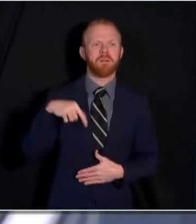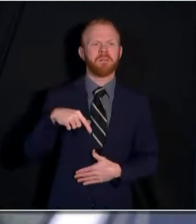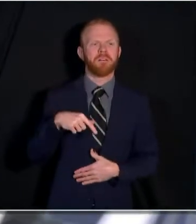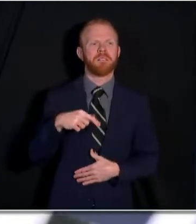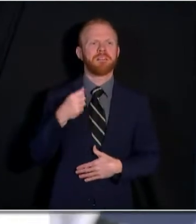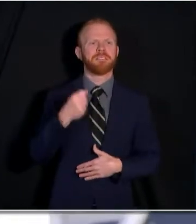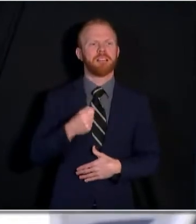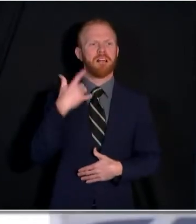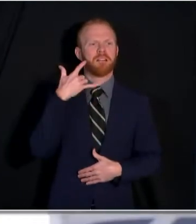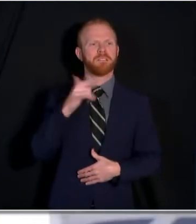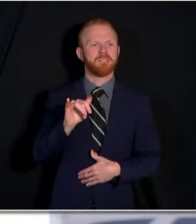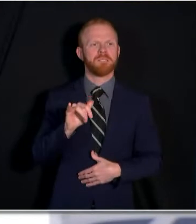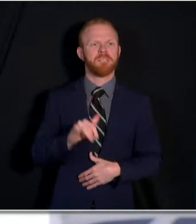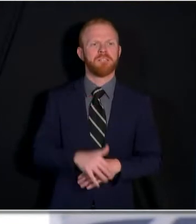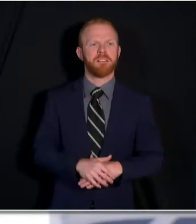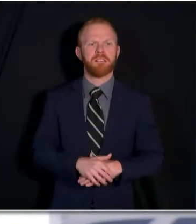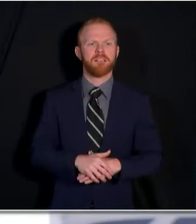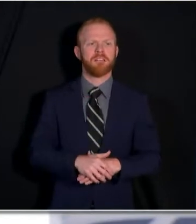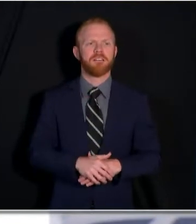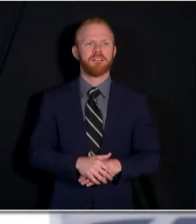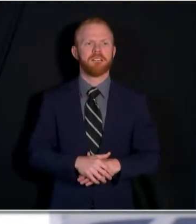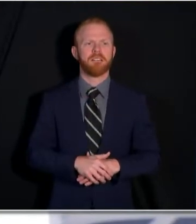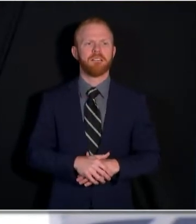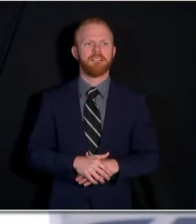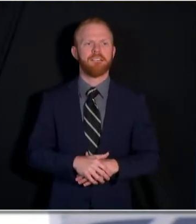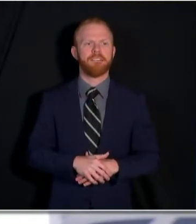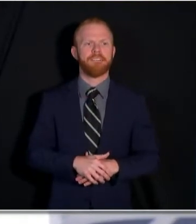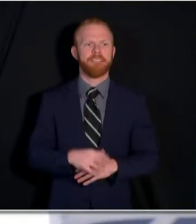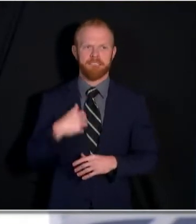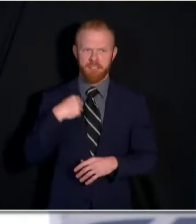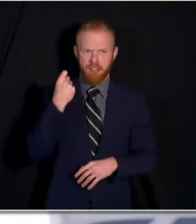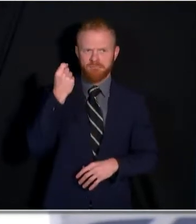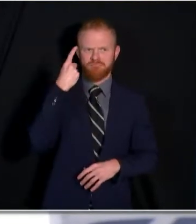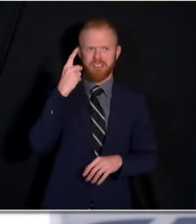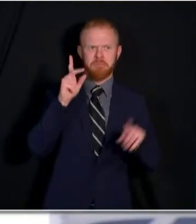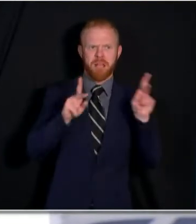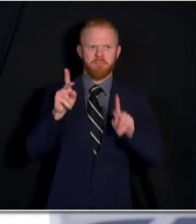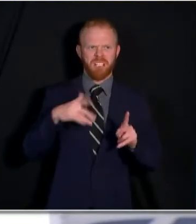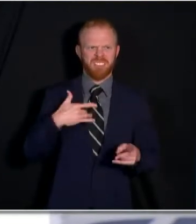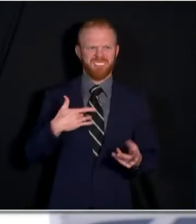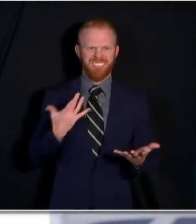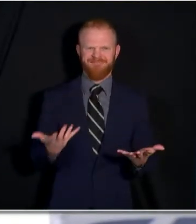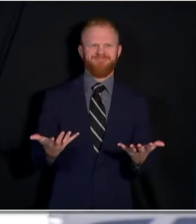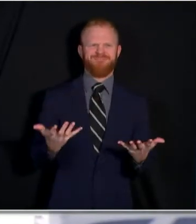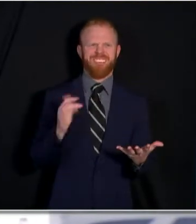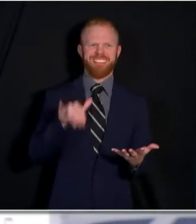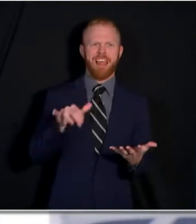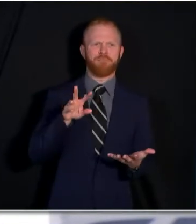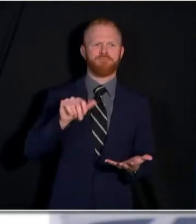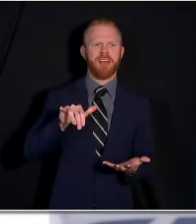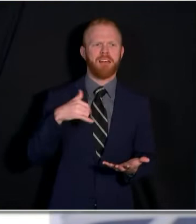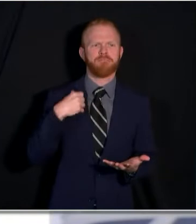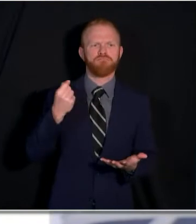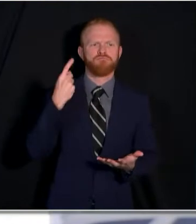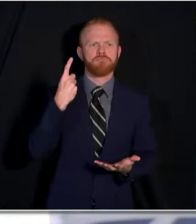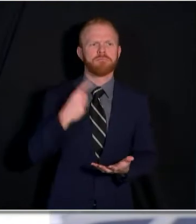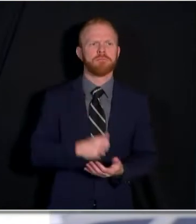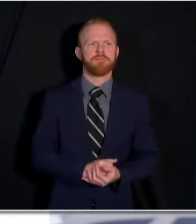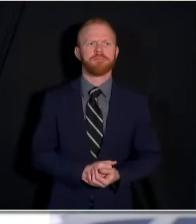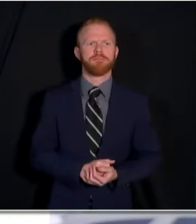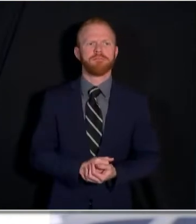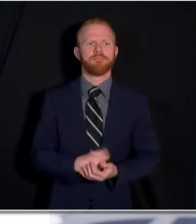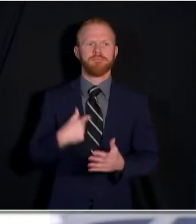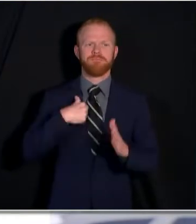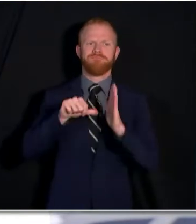only reinforced that. So it's absolutely understandable why people may feel that way. The reason I highlighted the progress is I